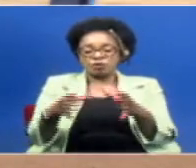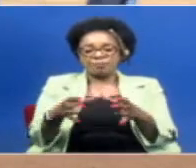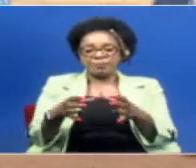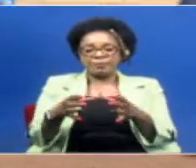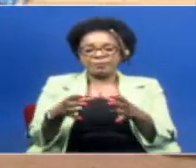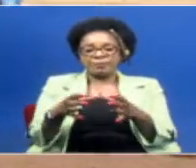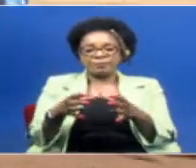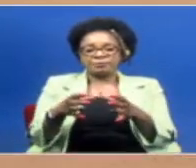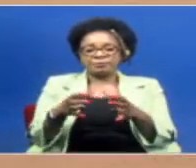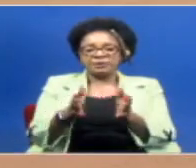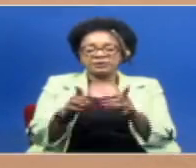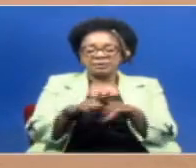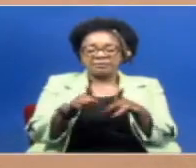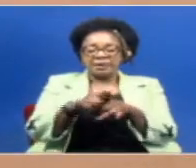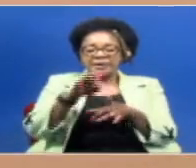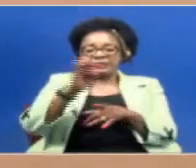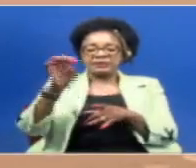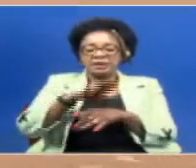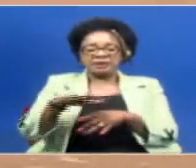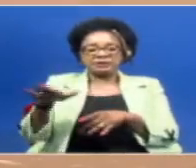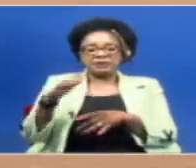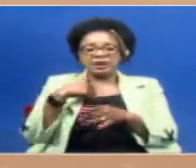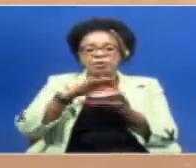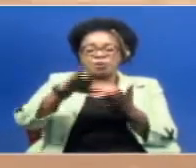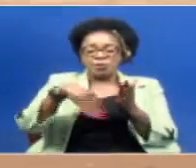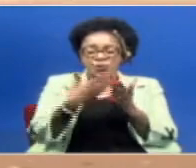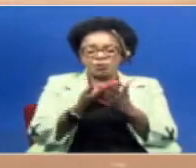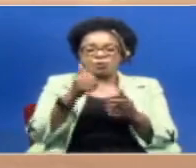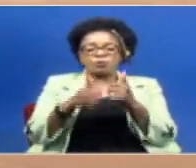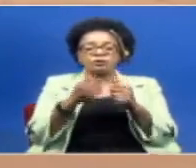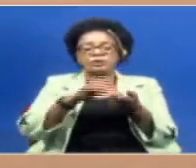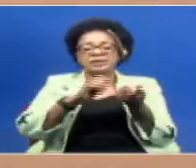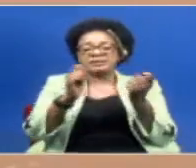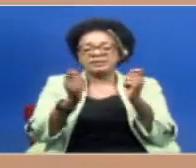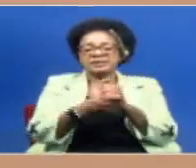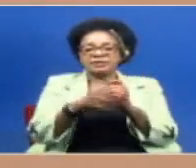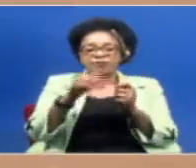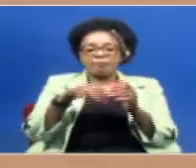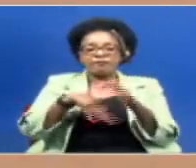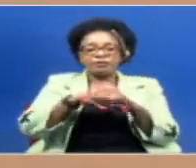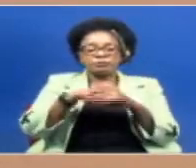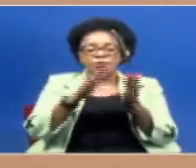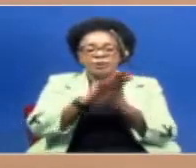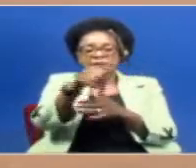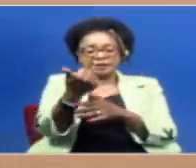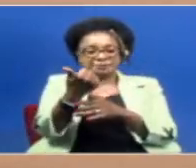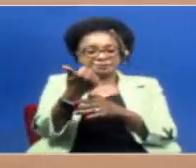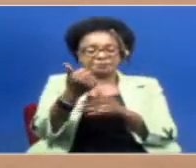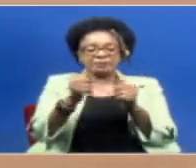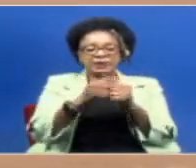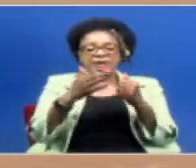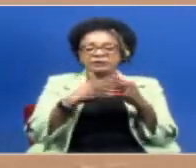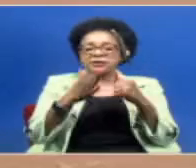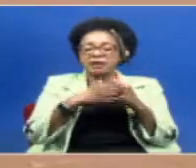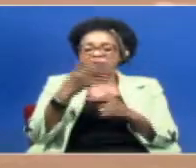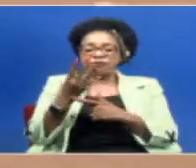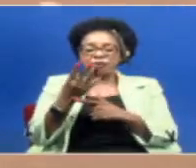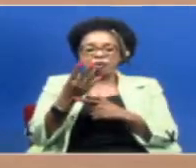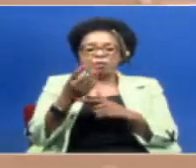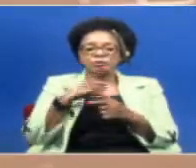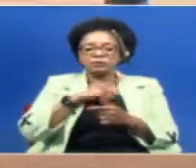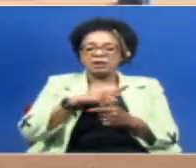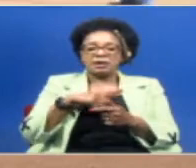Islanders had older players that were transiting from football to other jobs. Then in 1994, I was lucky. I was called